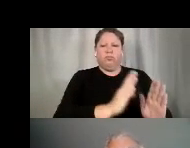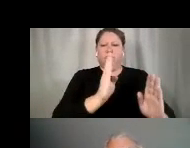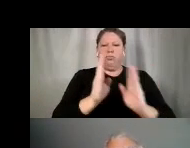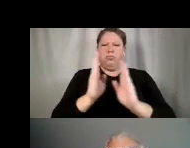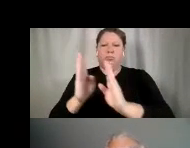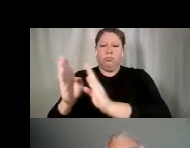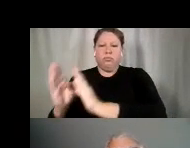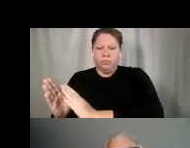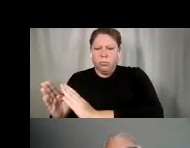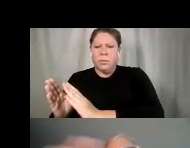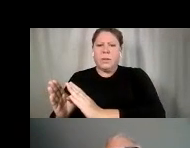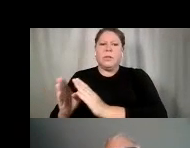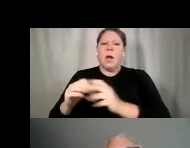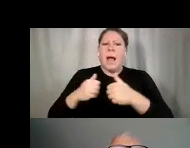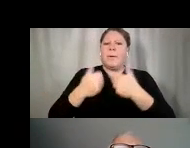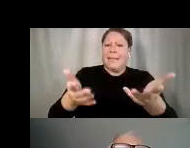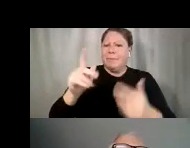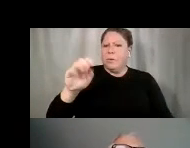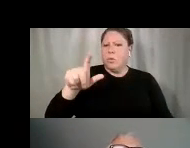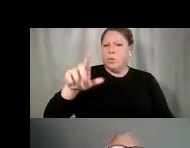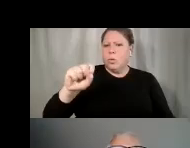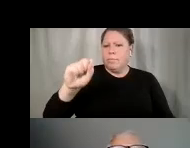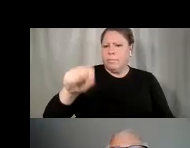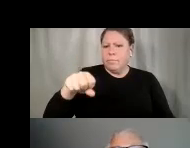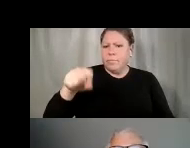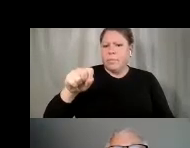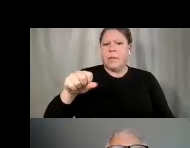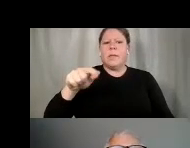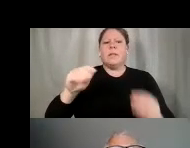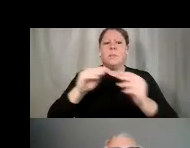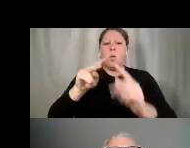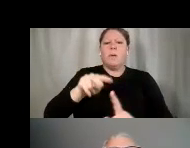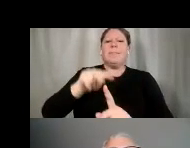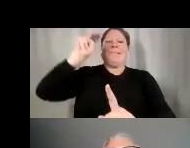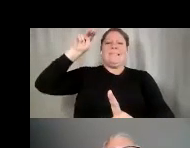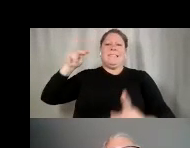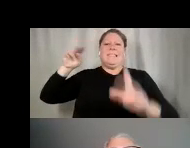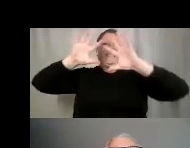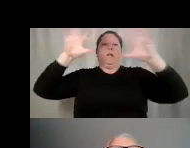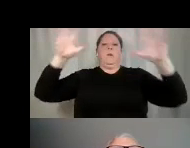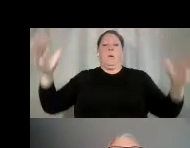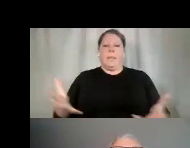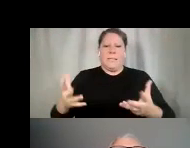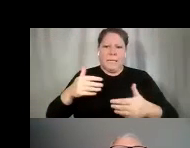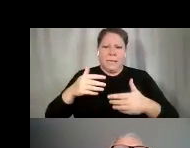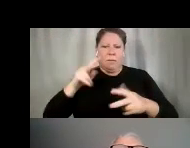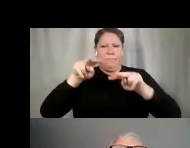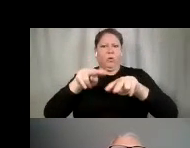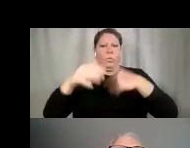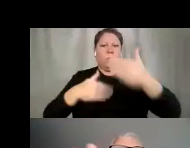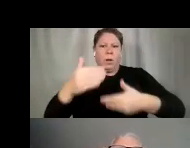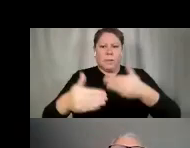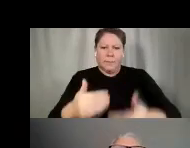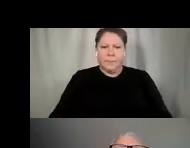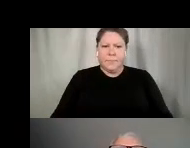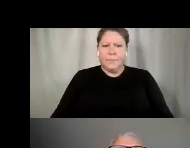you can dig into, but this is meant to be a really high level view of the process. And so we'll start off with questions.